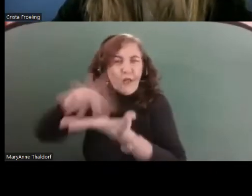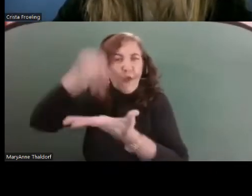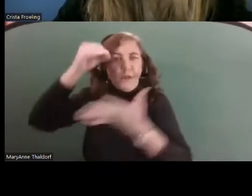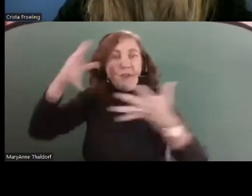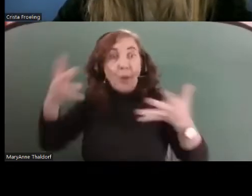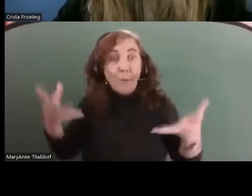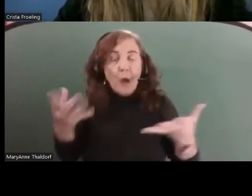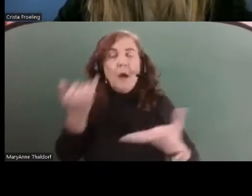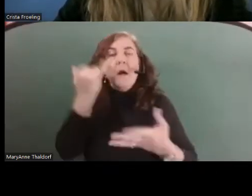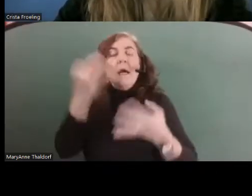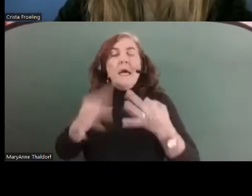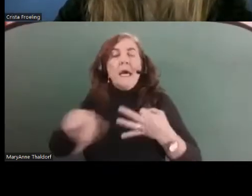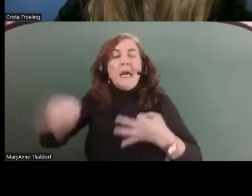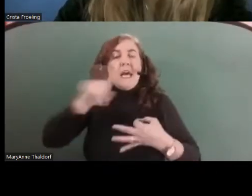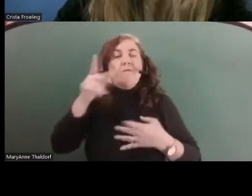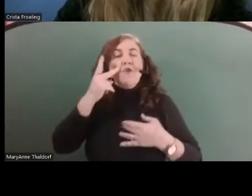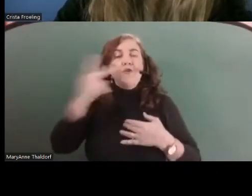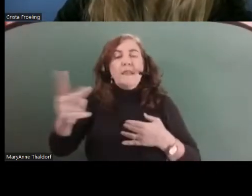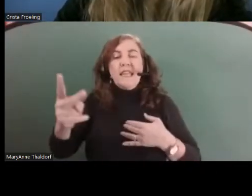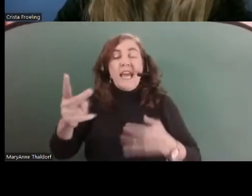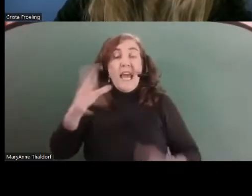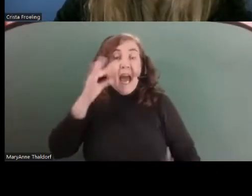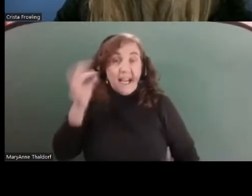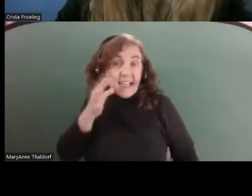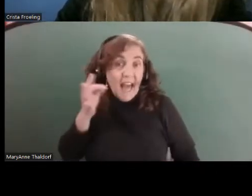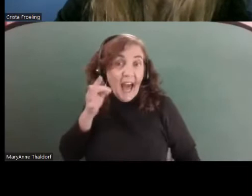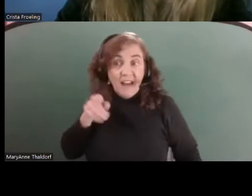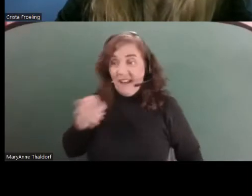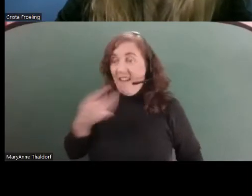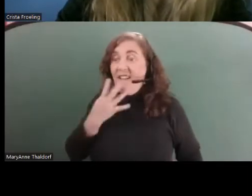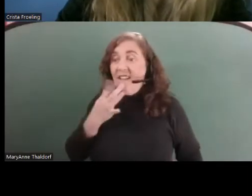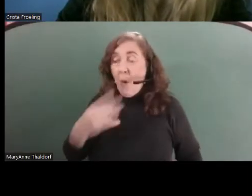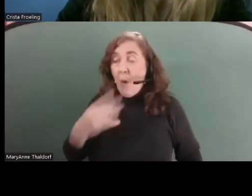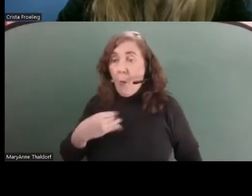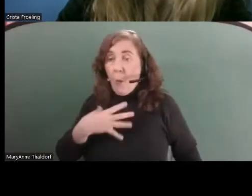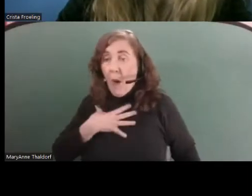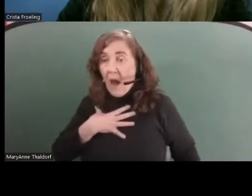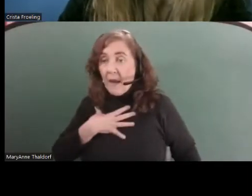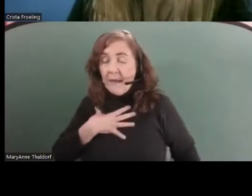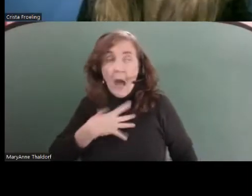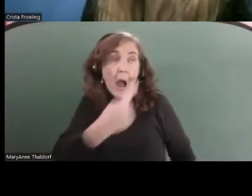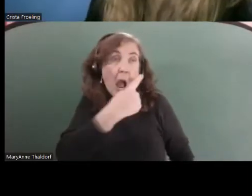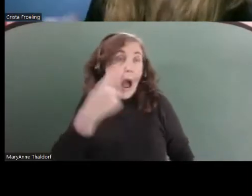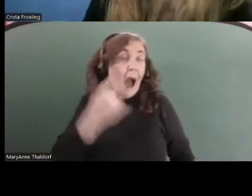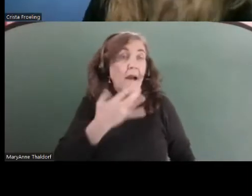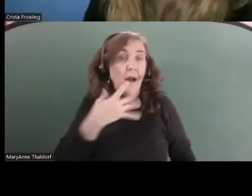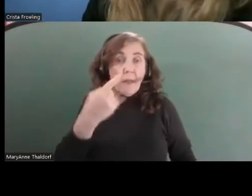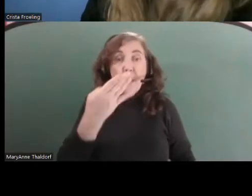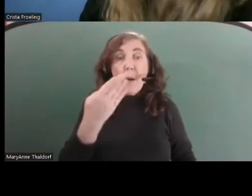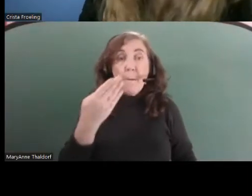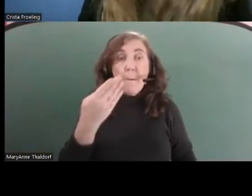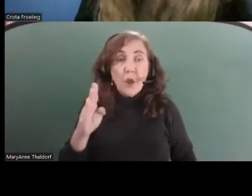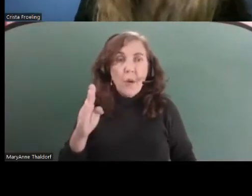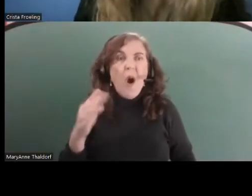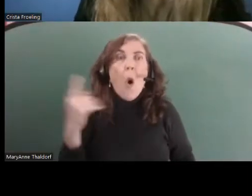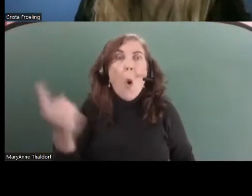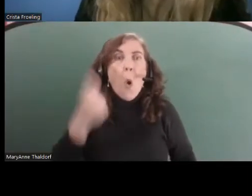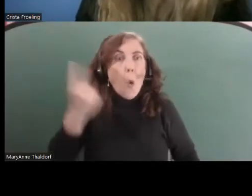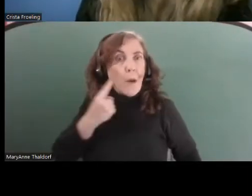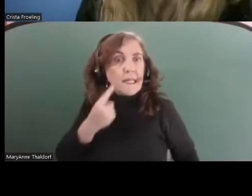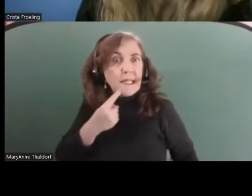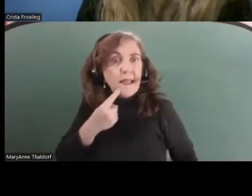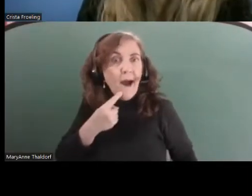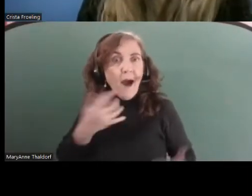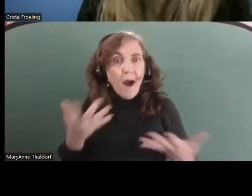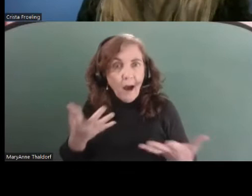see a white cat with blue eyes, they're always deaf because they're doing research on them.